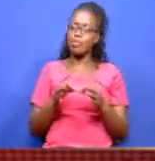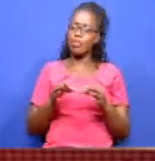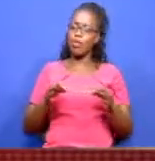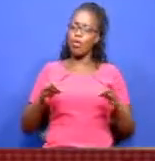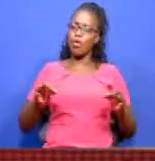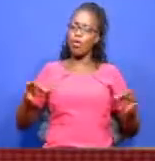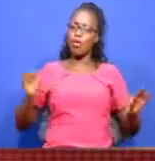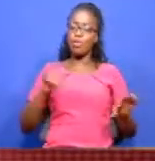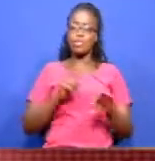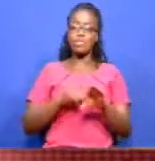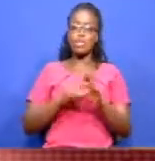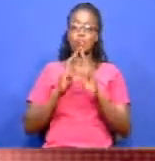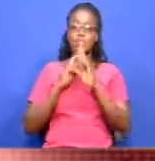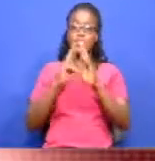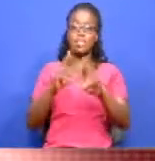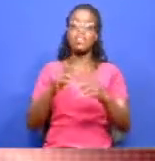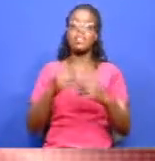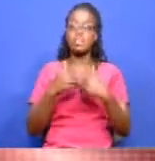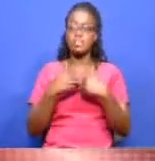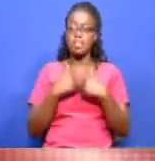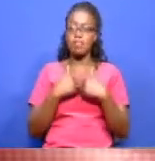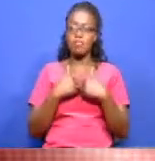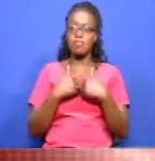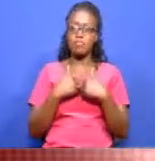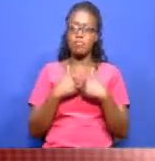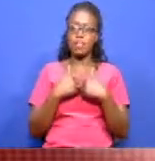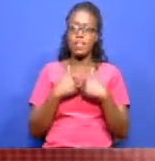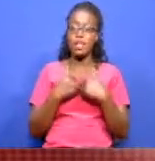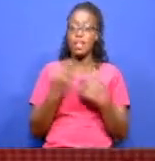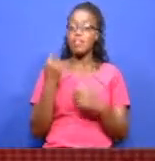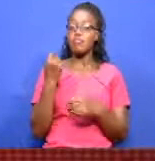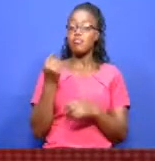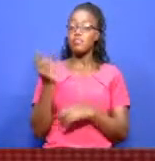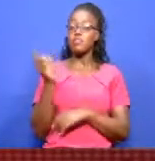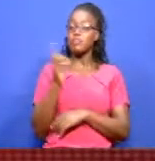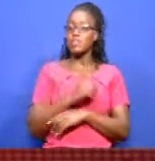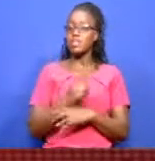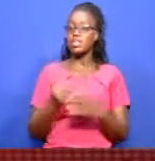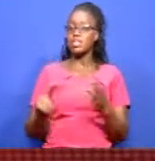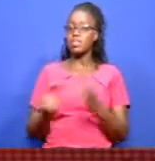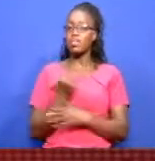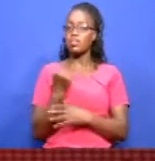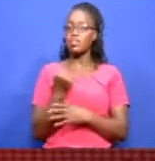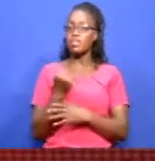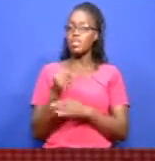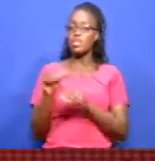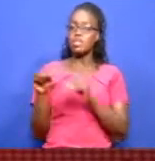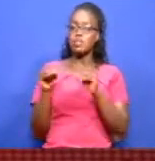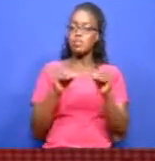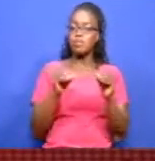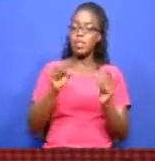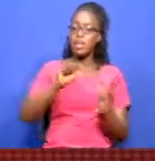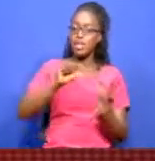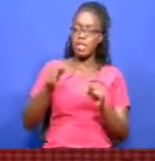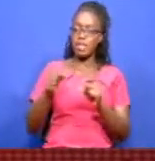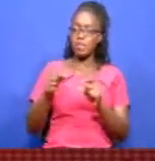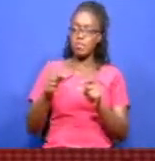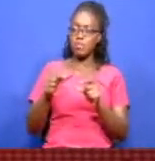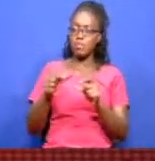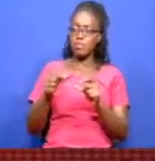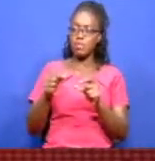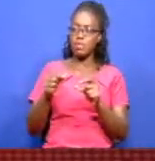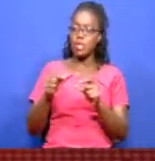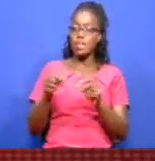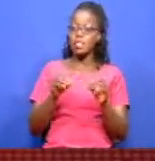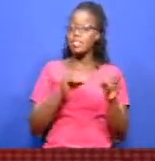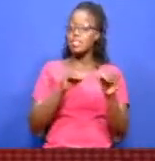get their results. And a few days ago, there was the launch of the mobile labs. Have they been taken to those border points,